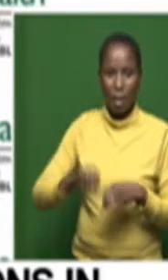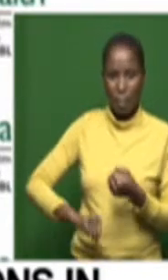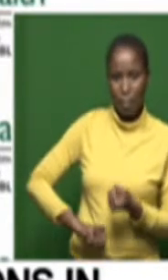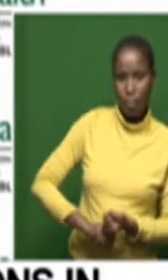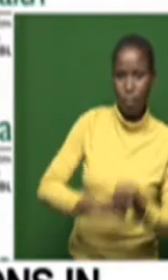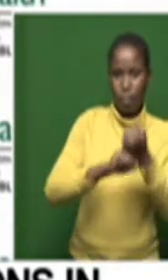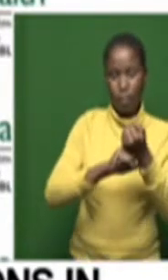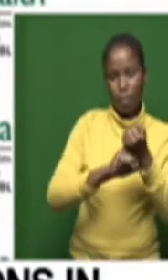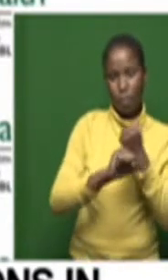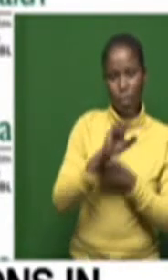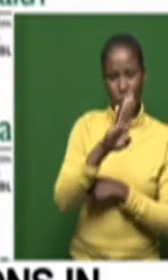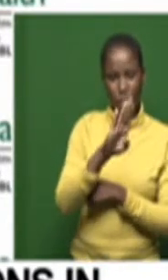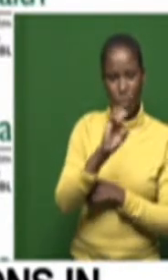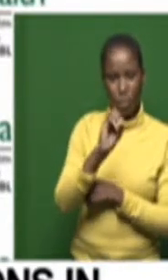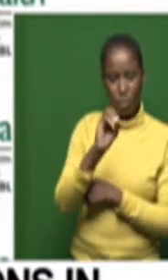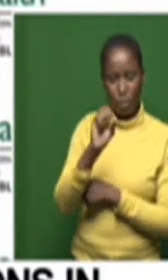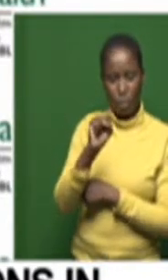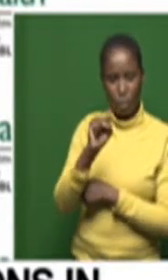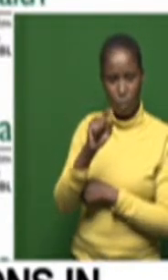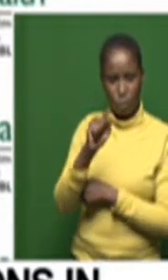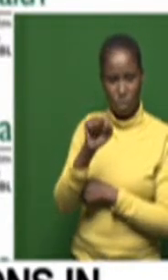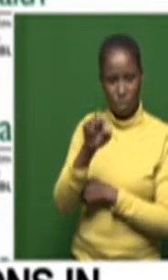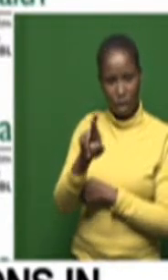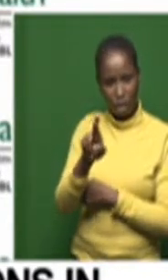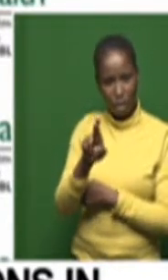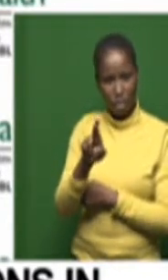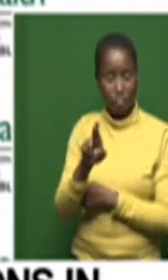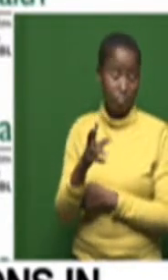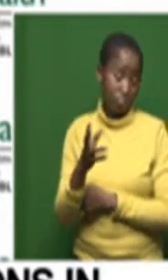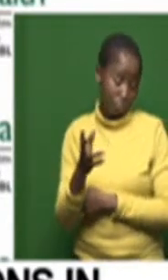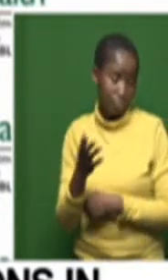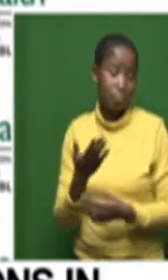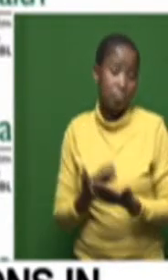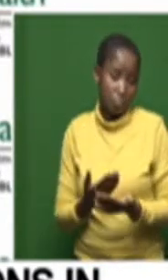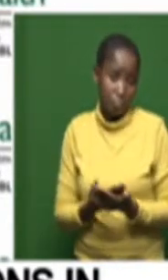following year. But what is certainty is that the virus will still be